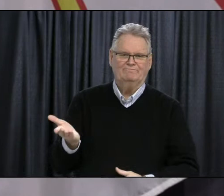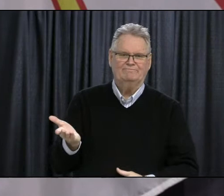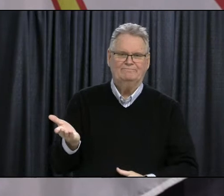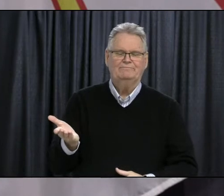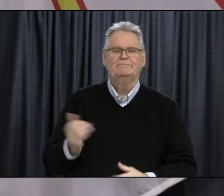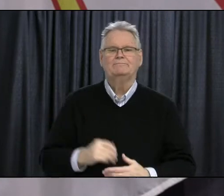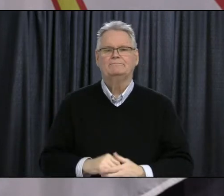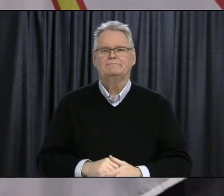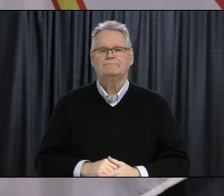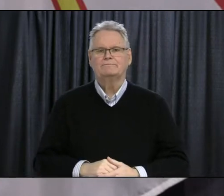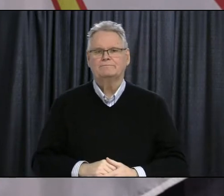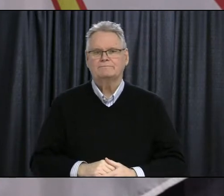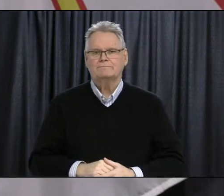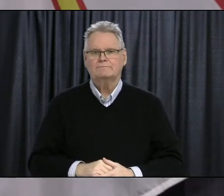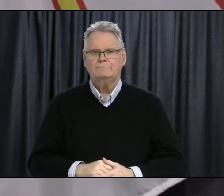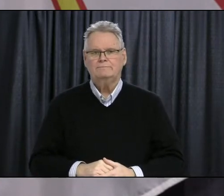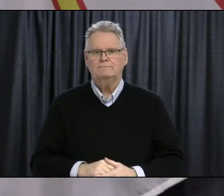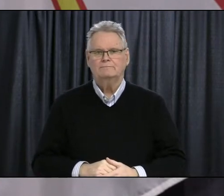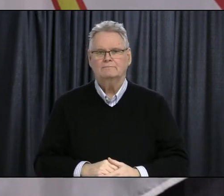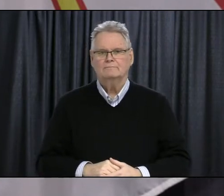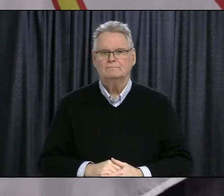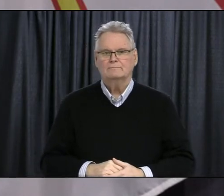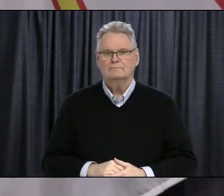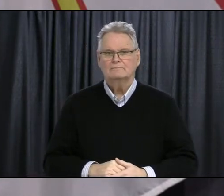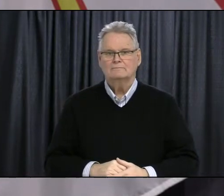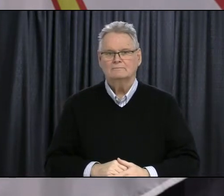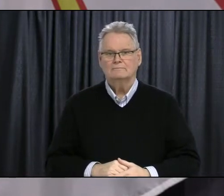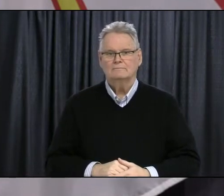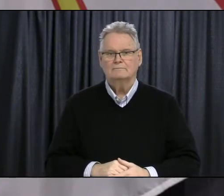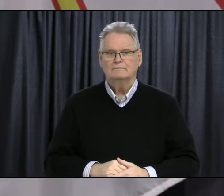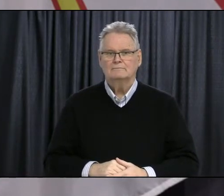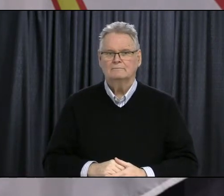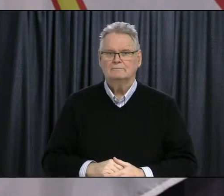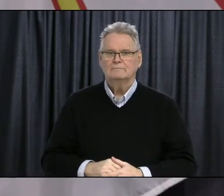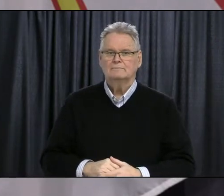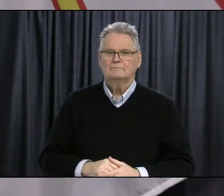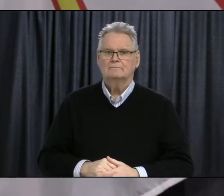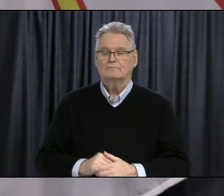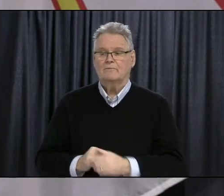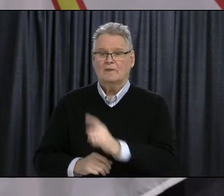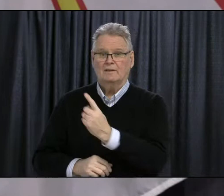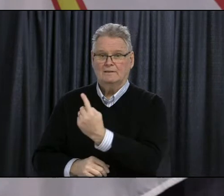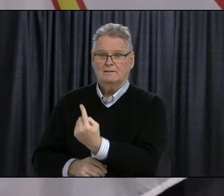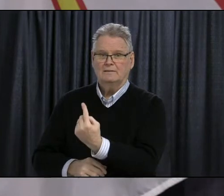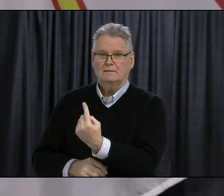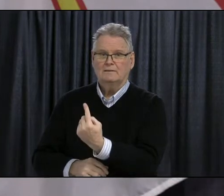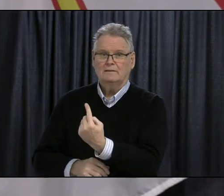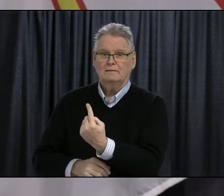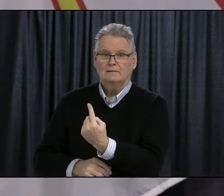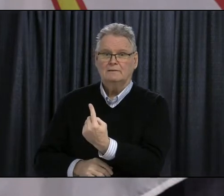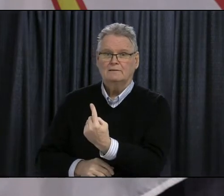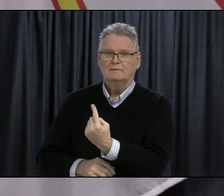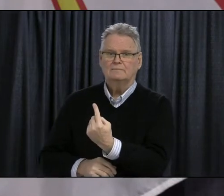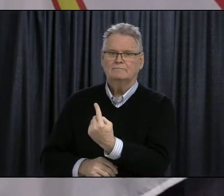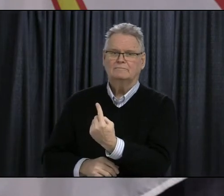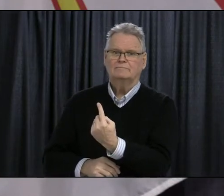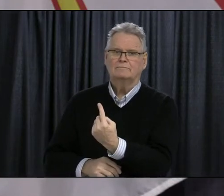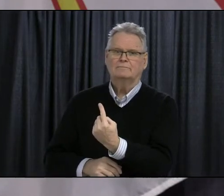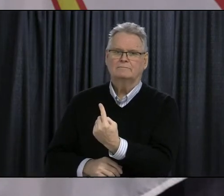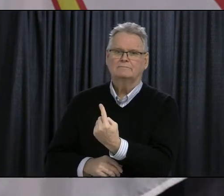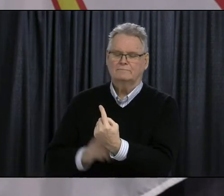once we, if we're able to get back and find the source, then we'll be able to say that this is, we'll be able to determine what